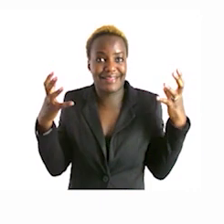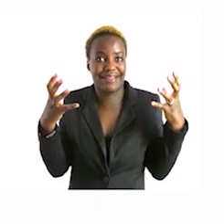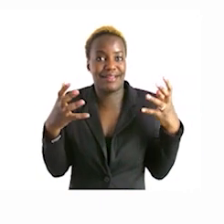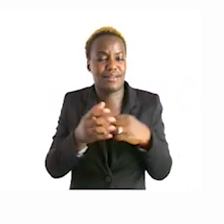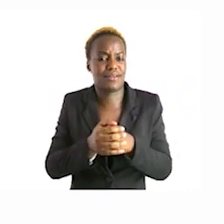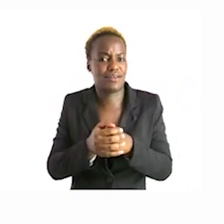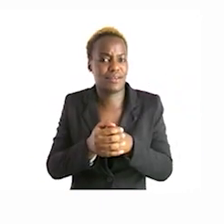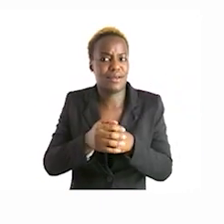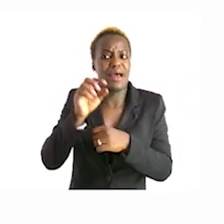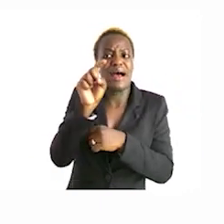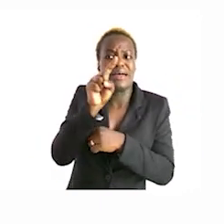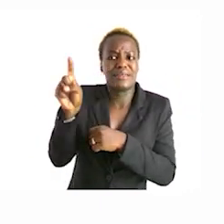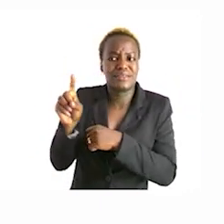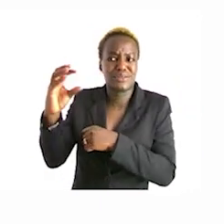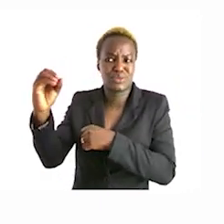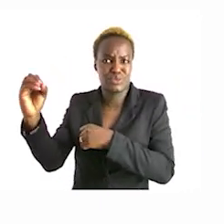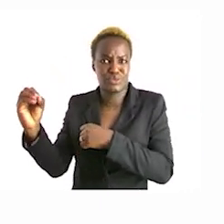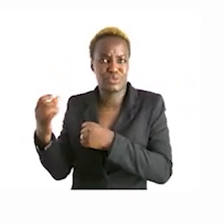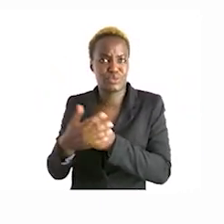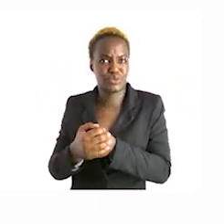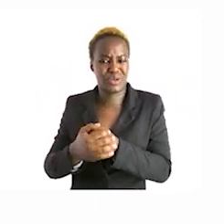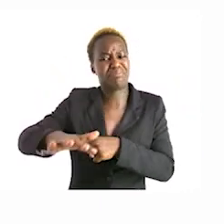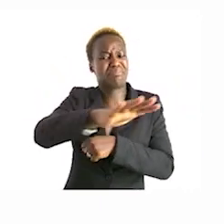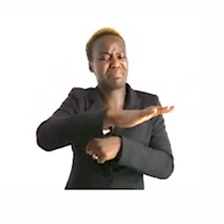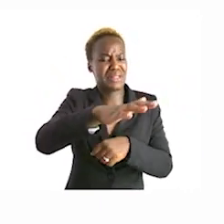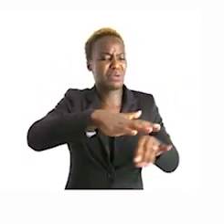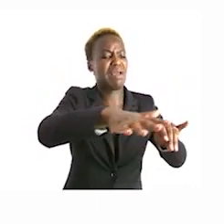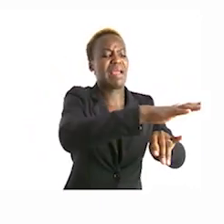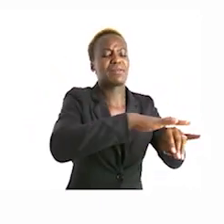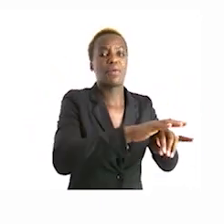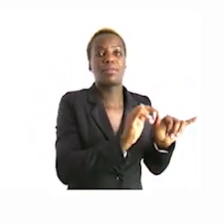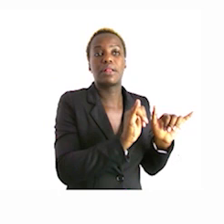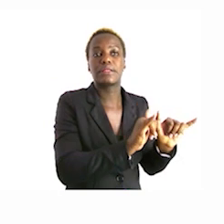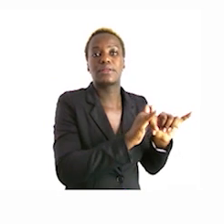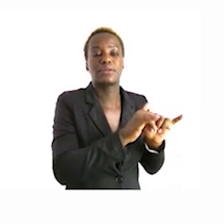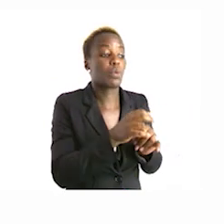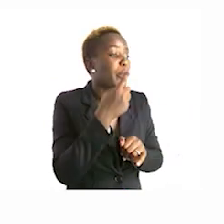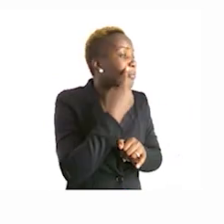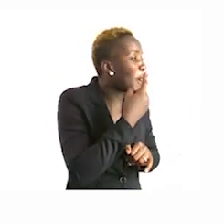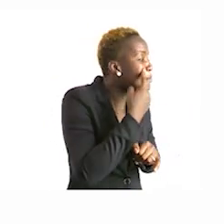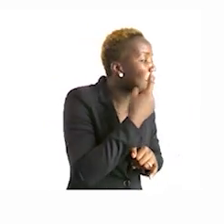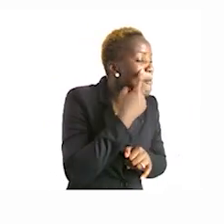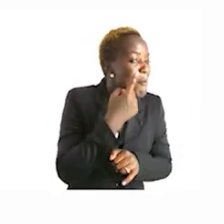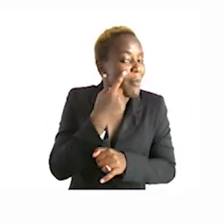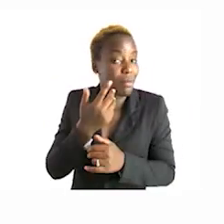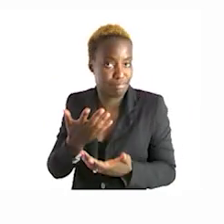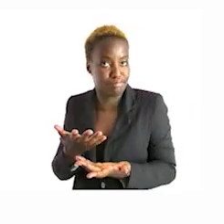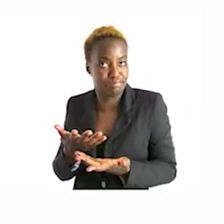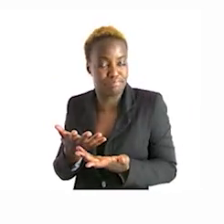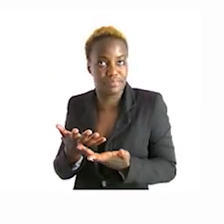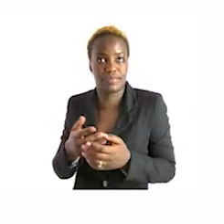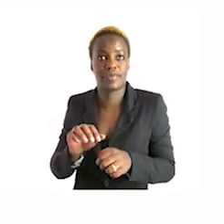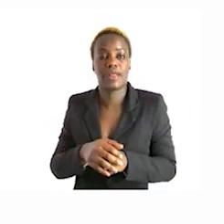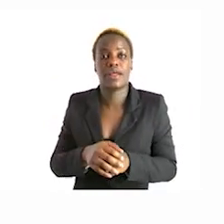there. We saw a lion. The a article can mean any